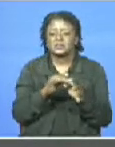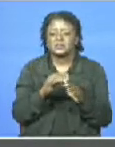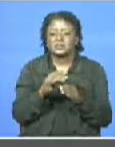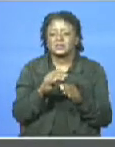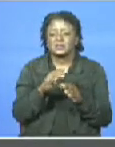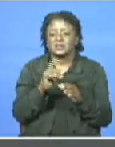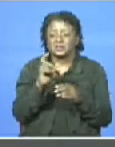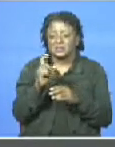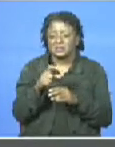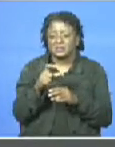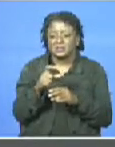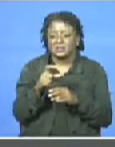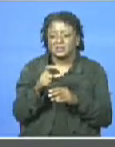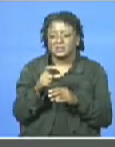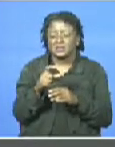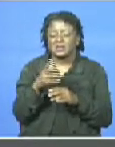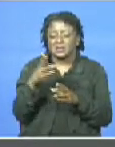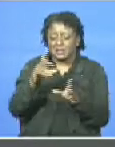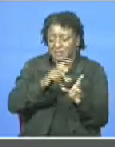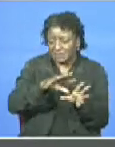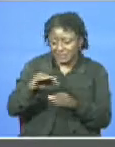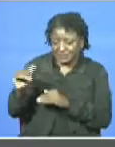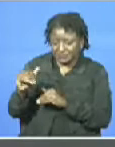are working on getting those customers back.